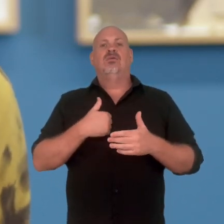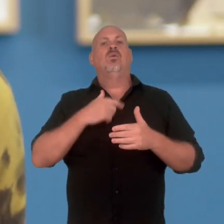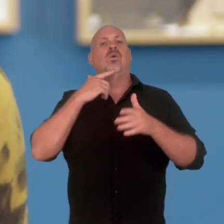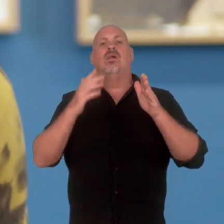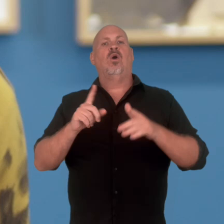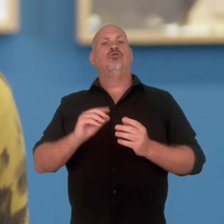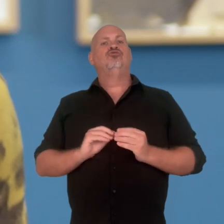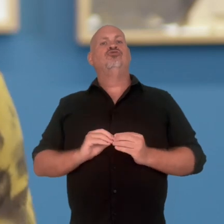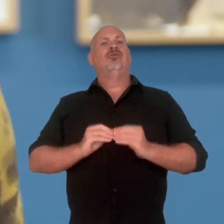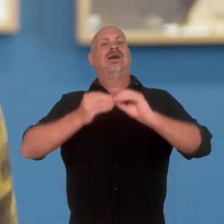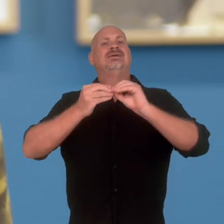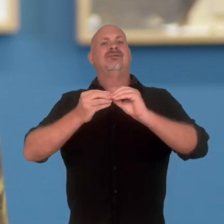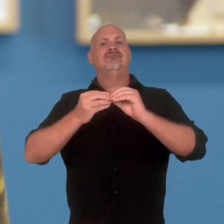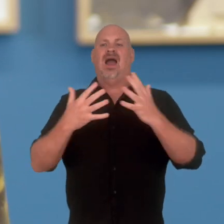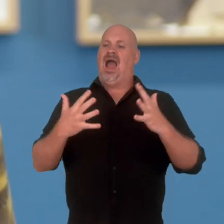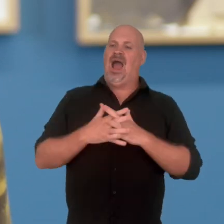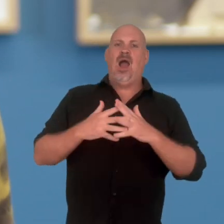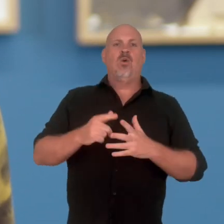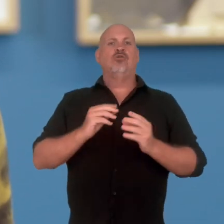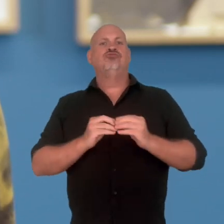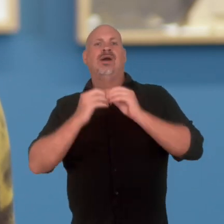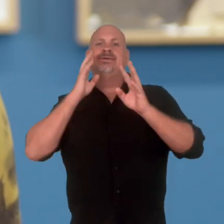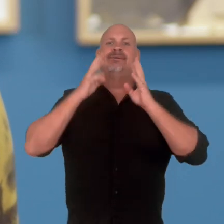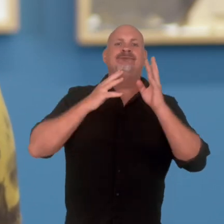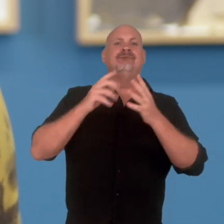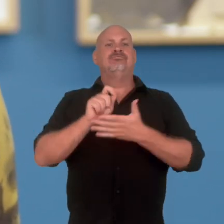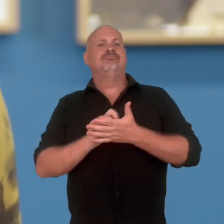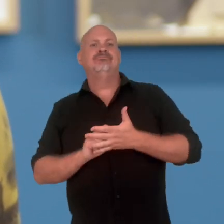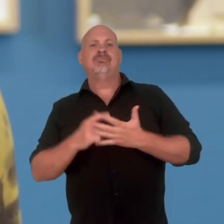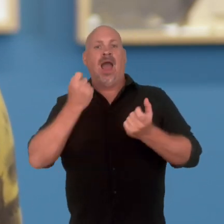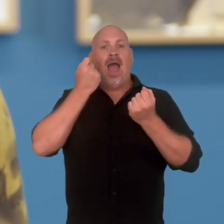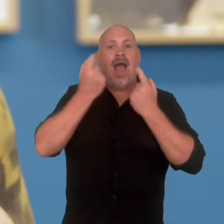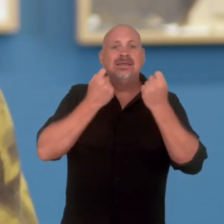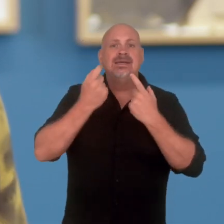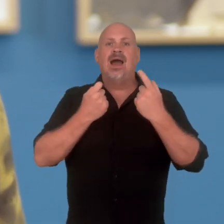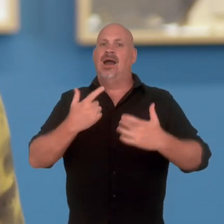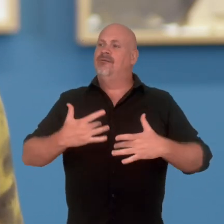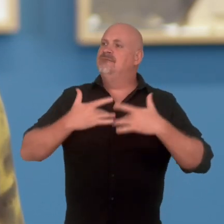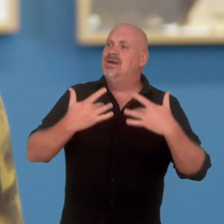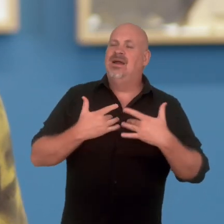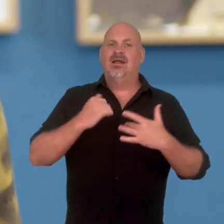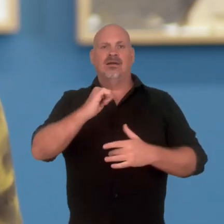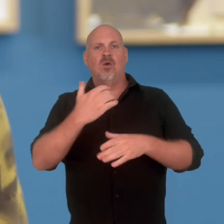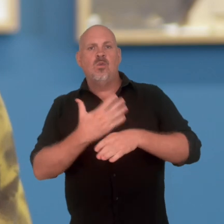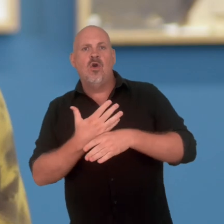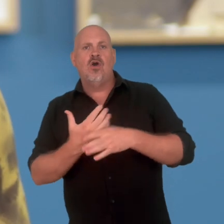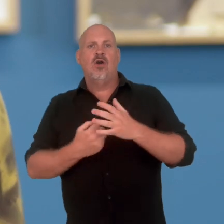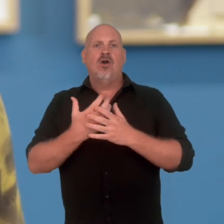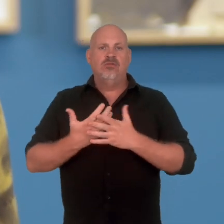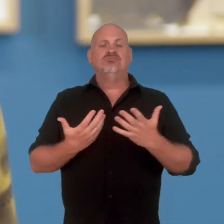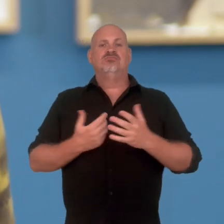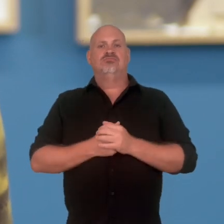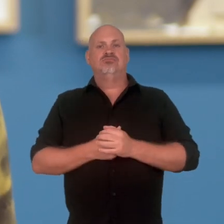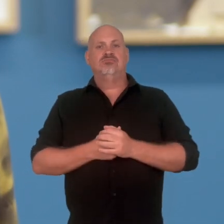and how to map them, how to draw them, how to explore ideas and feelings in your work. And then by the end of it, you'll be able to draw your own